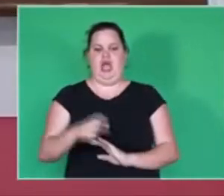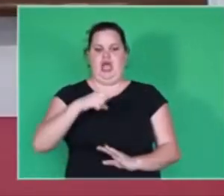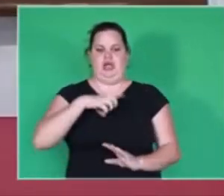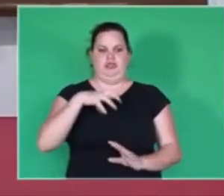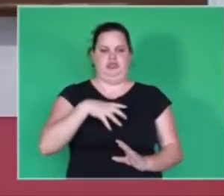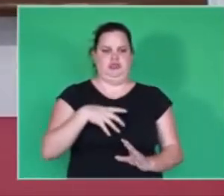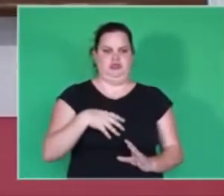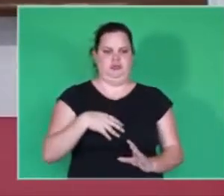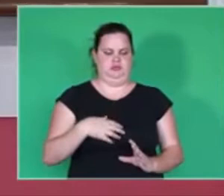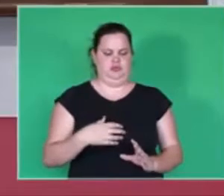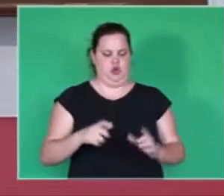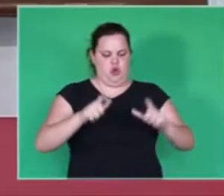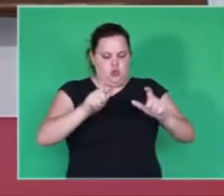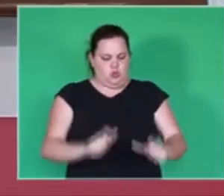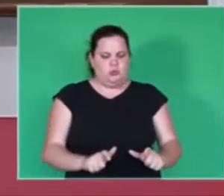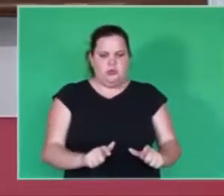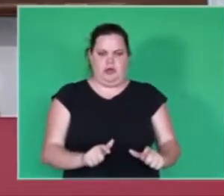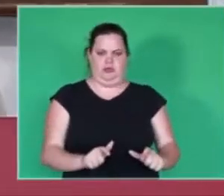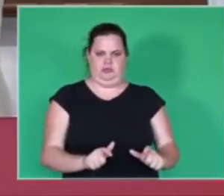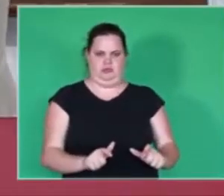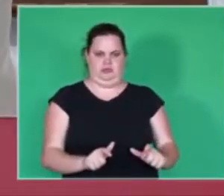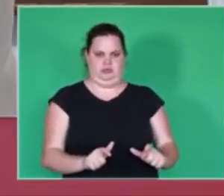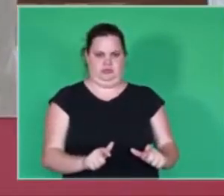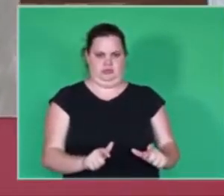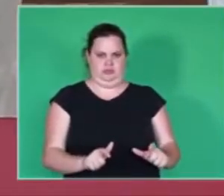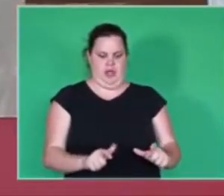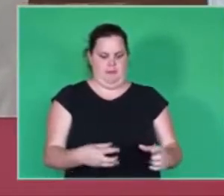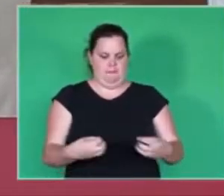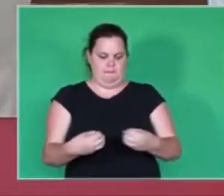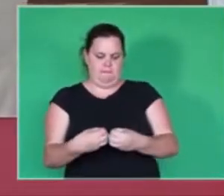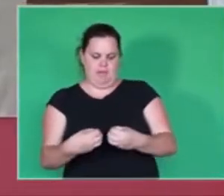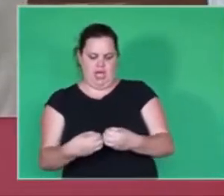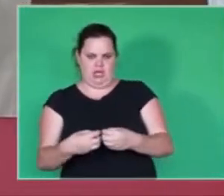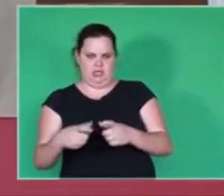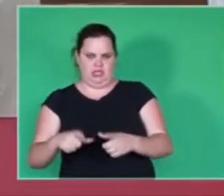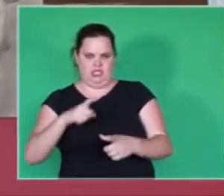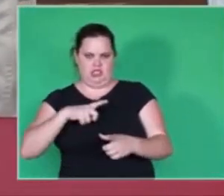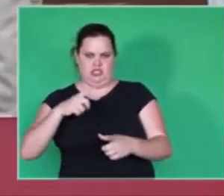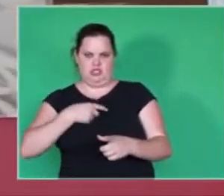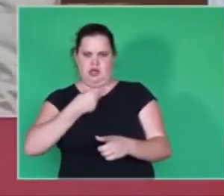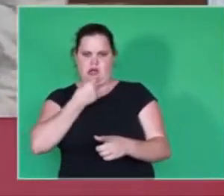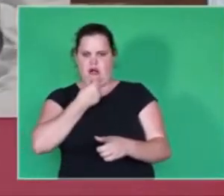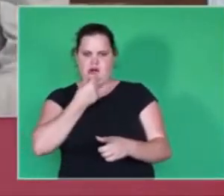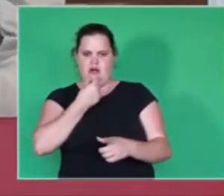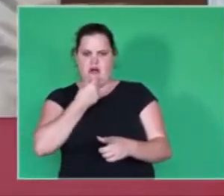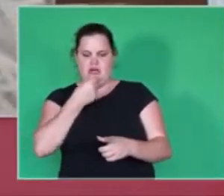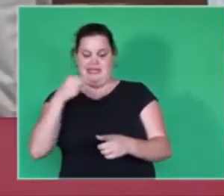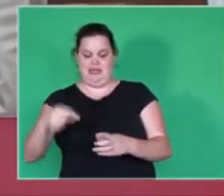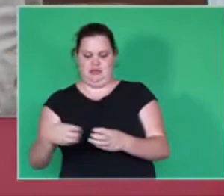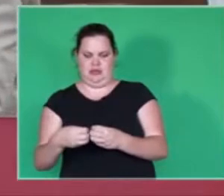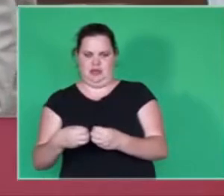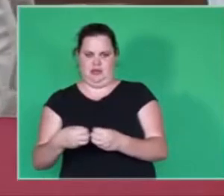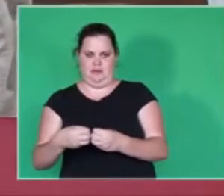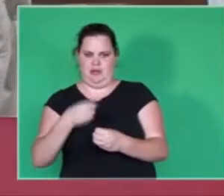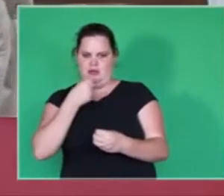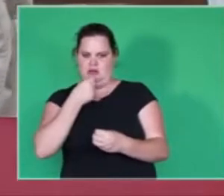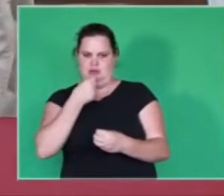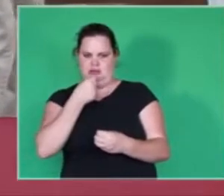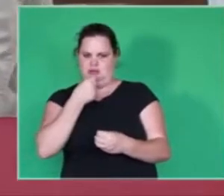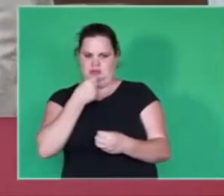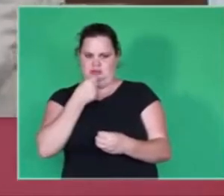it was in a continent. Here's the continent. At the side of the continent was England. That was